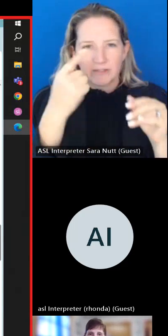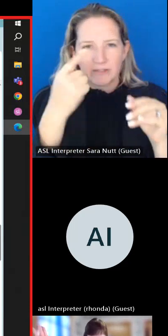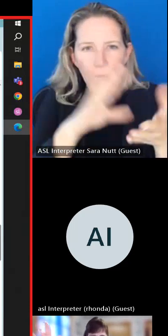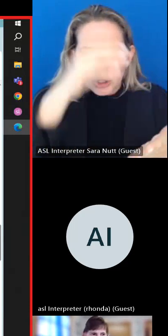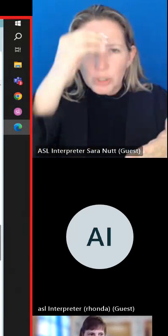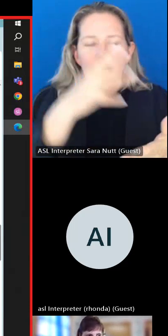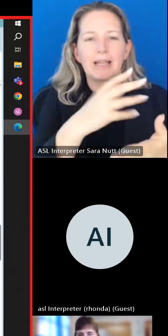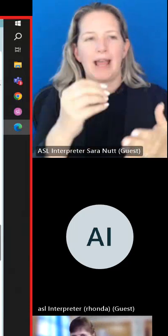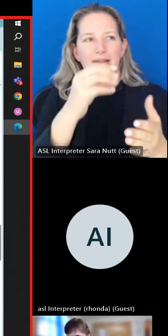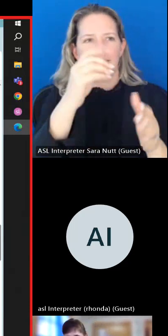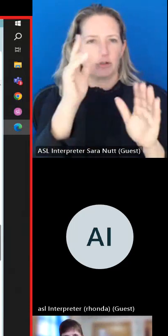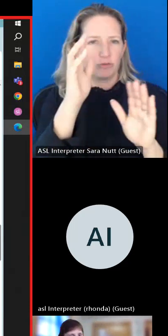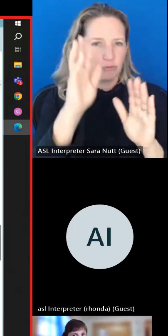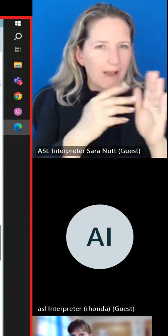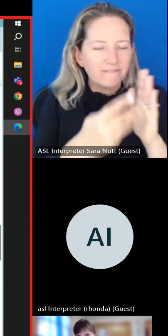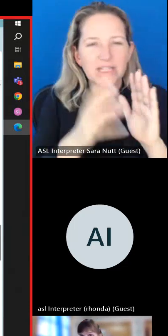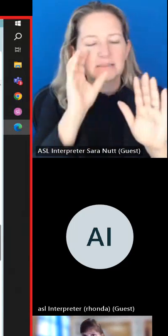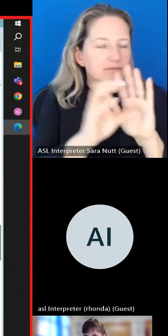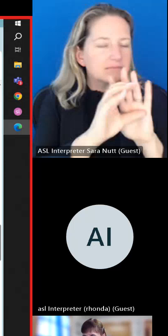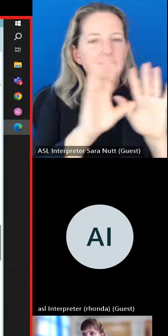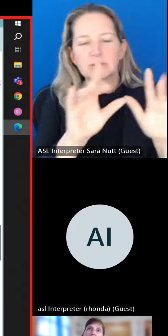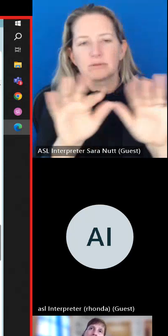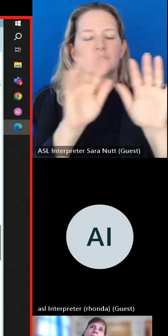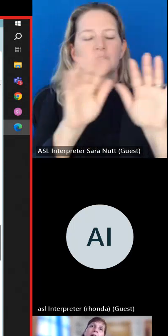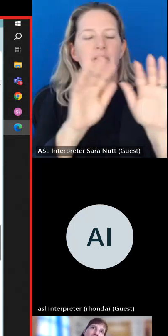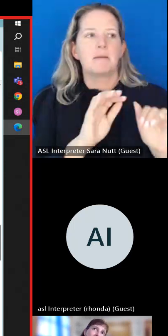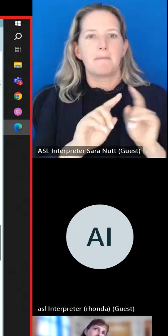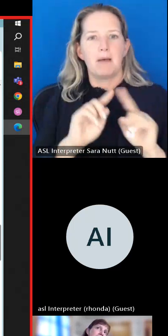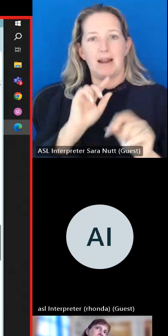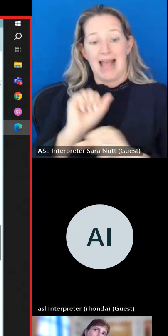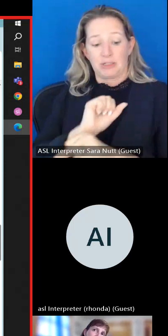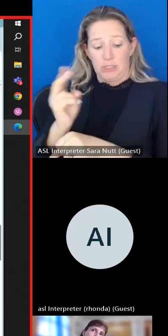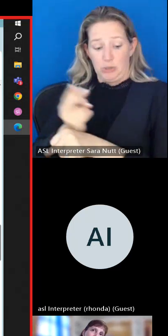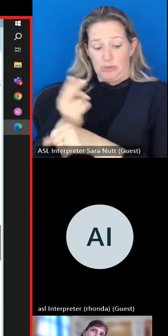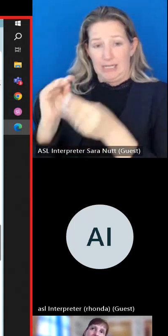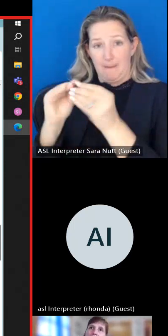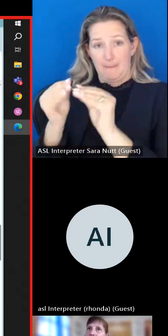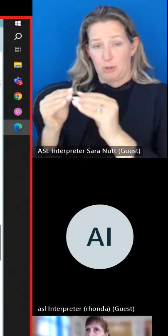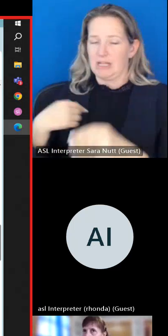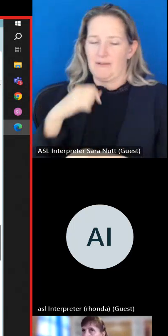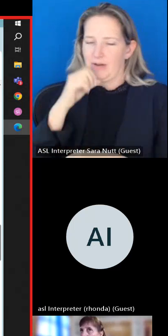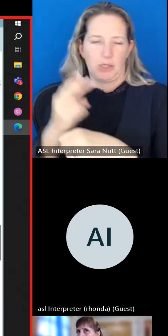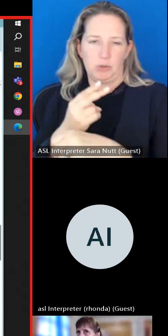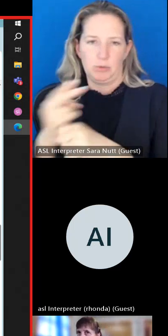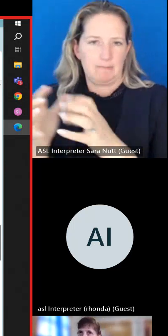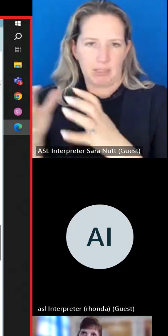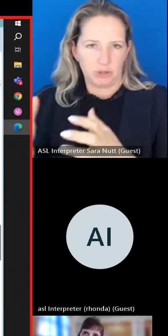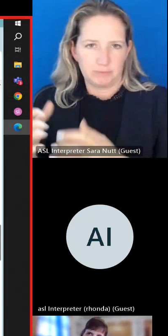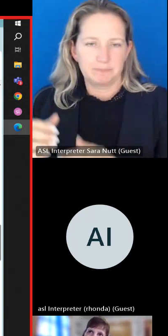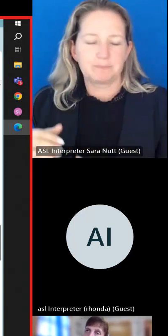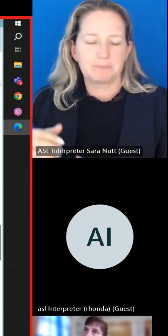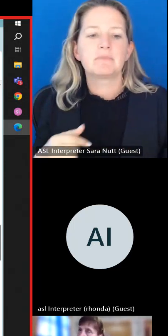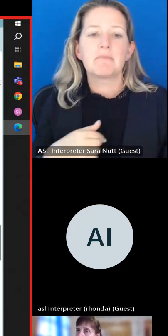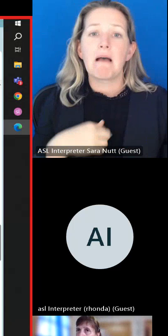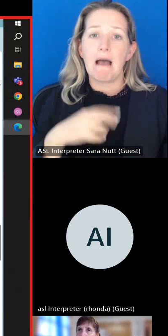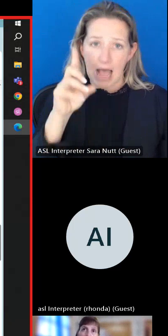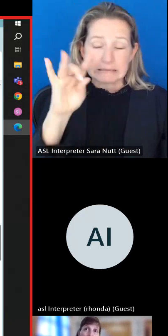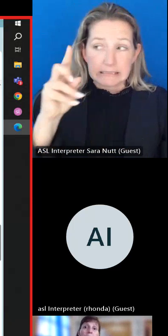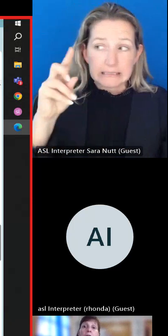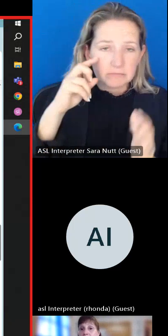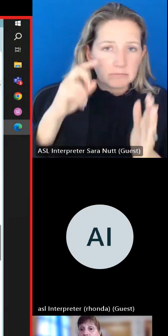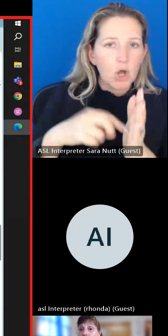to make data visualizations, I haven't done much of. I did see that Google has a free